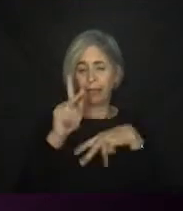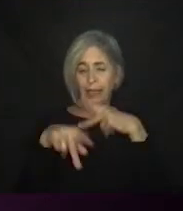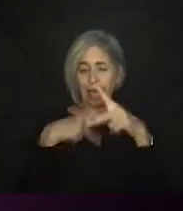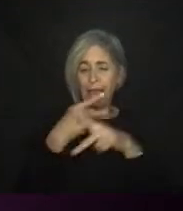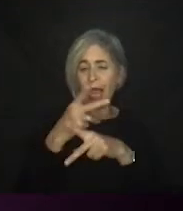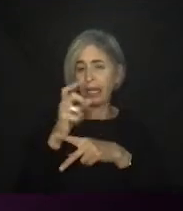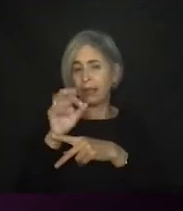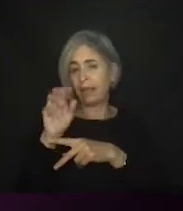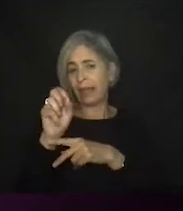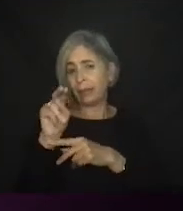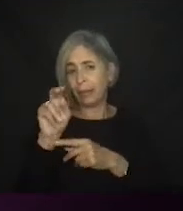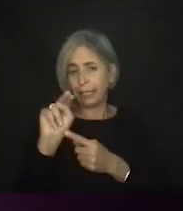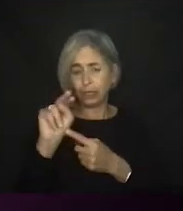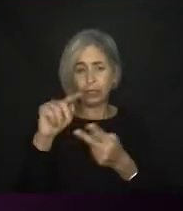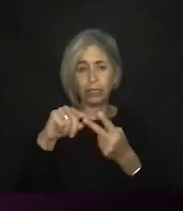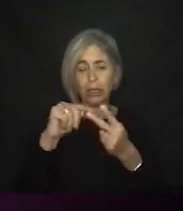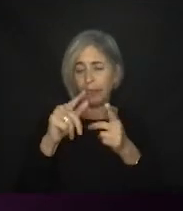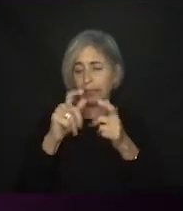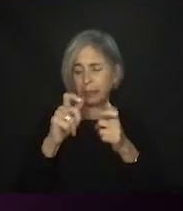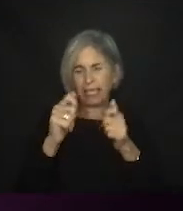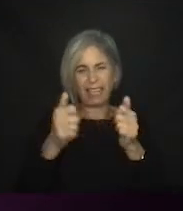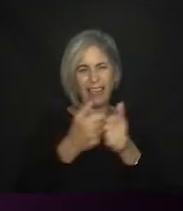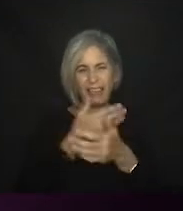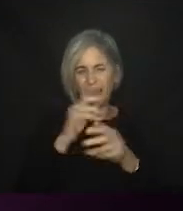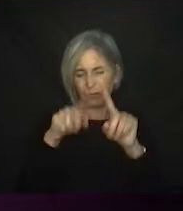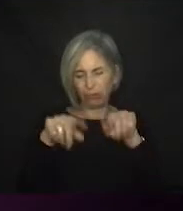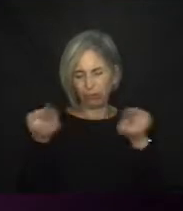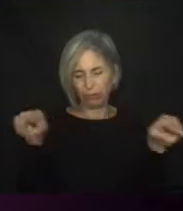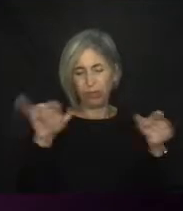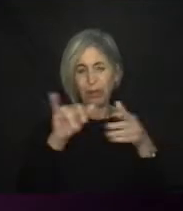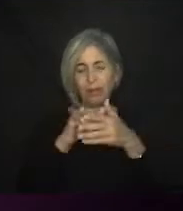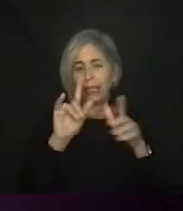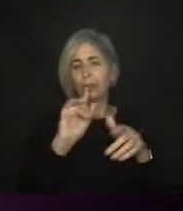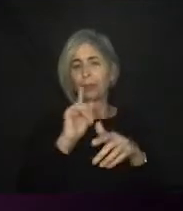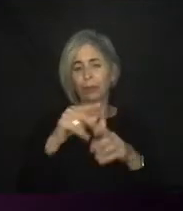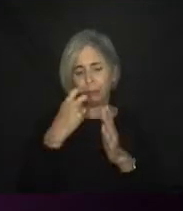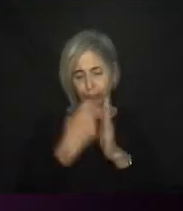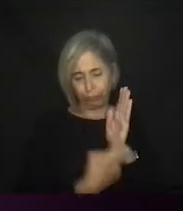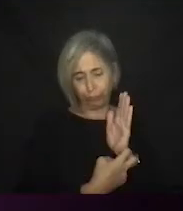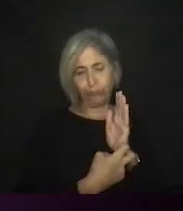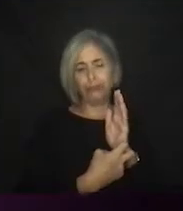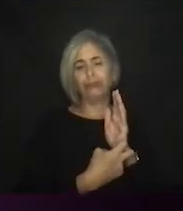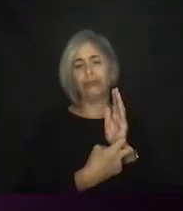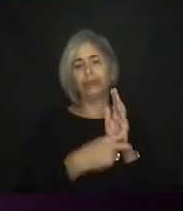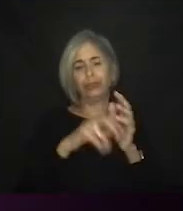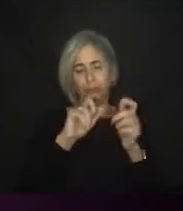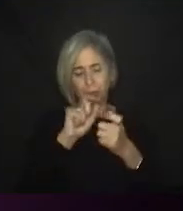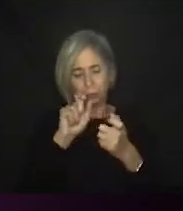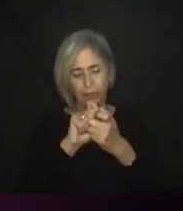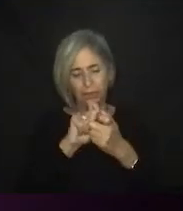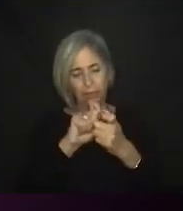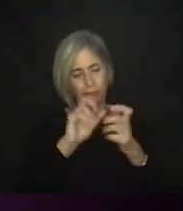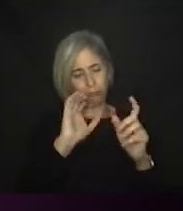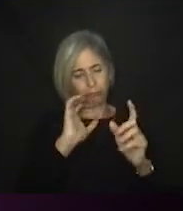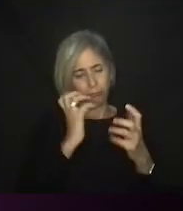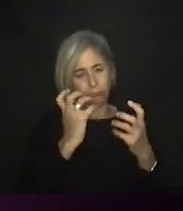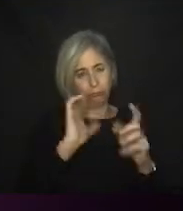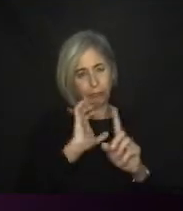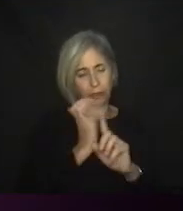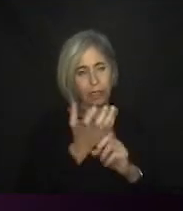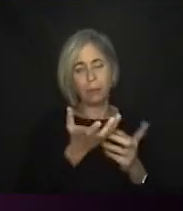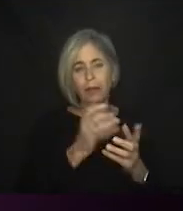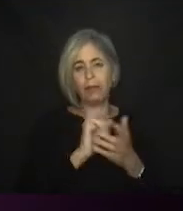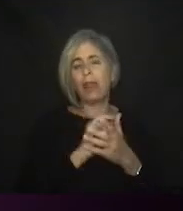of animation, change the speed, all type of things that you can really dive deep into to customize your animation. But that's